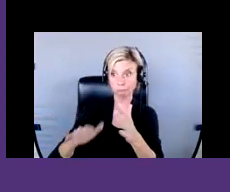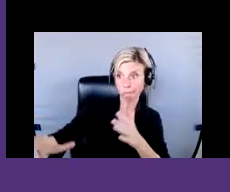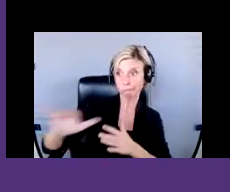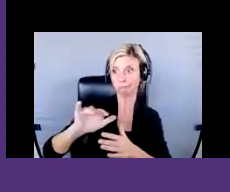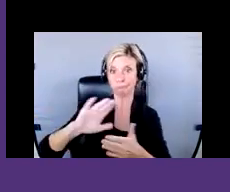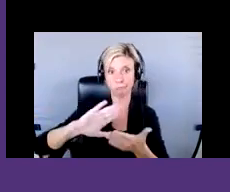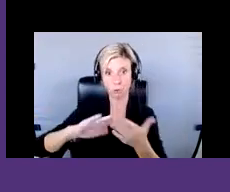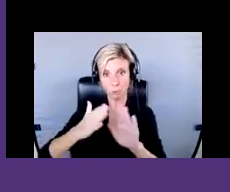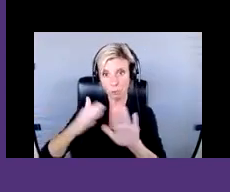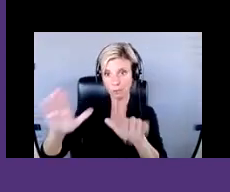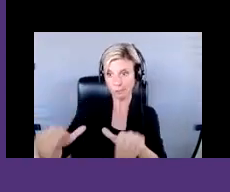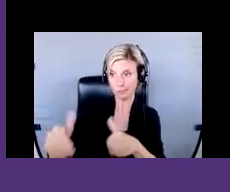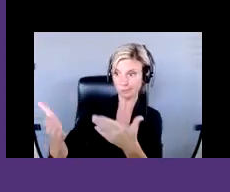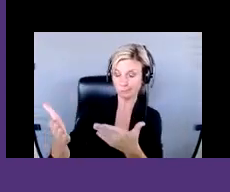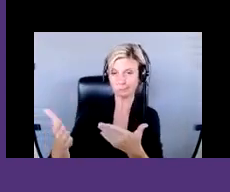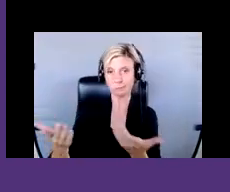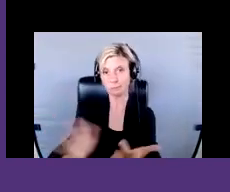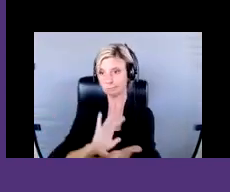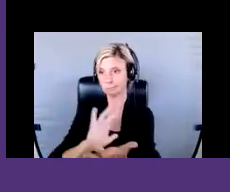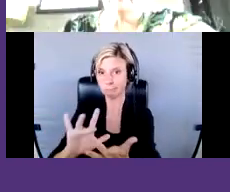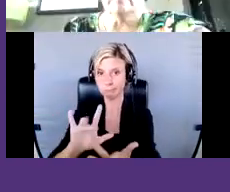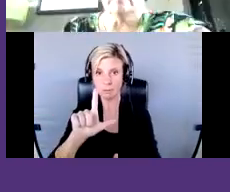to long-term care homes, retirement